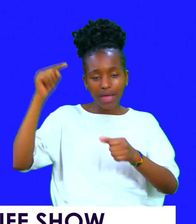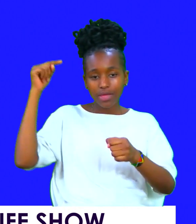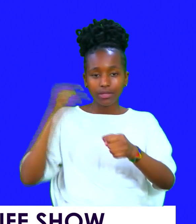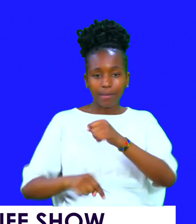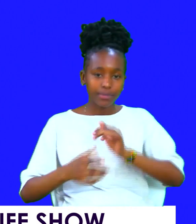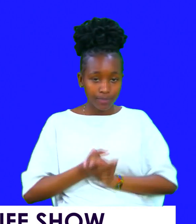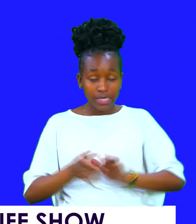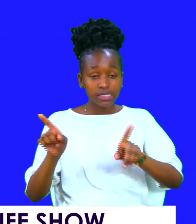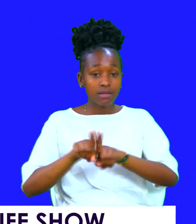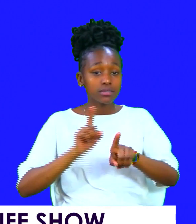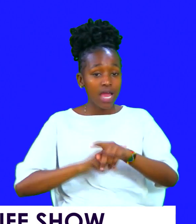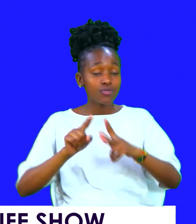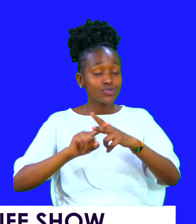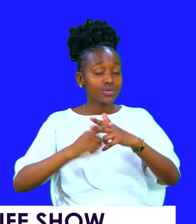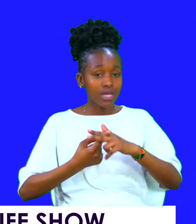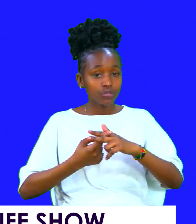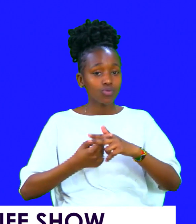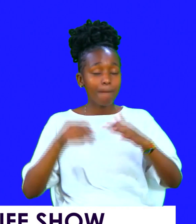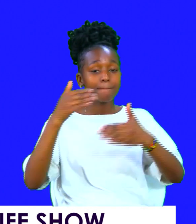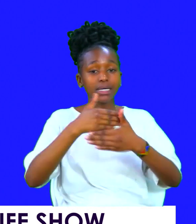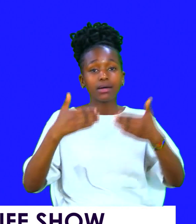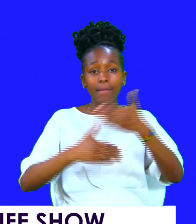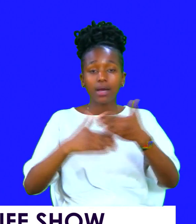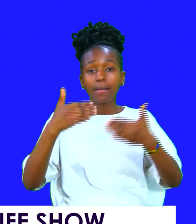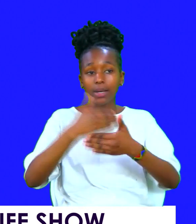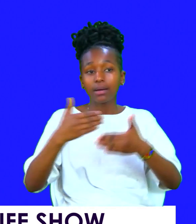and start furnishing the deep.